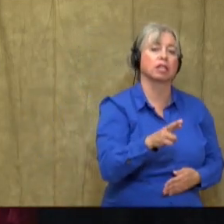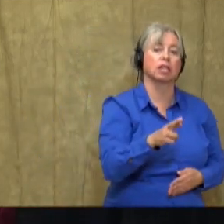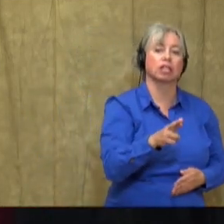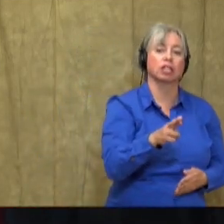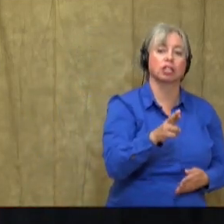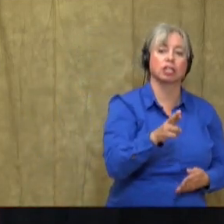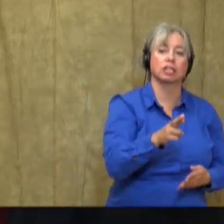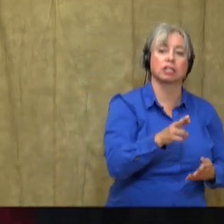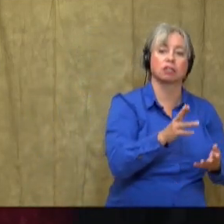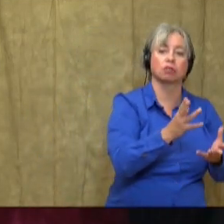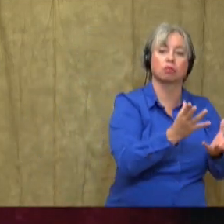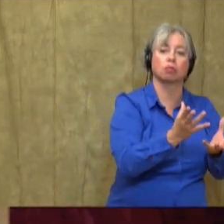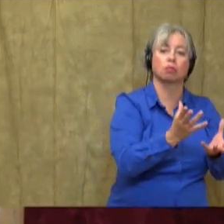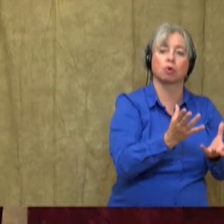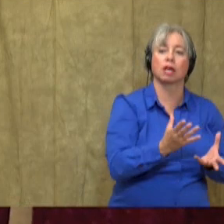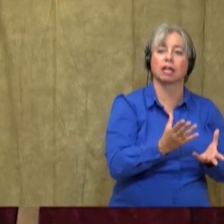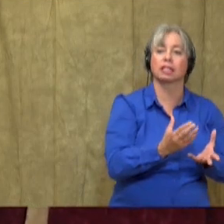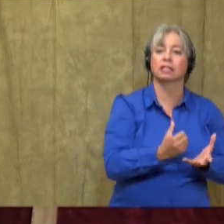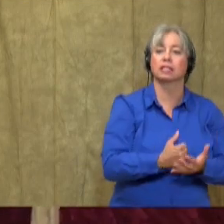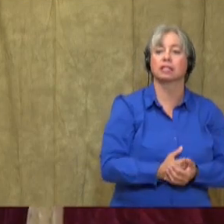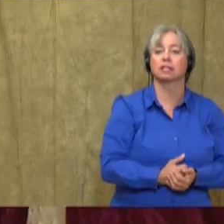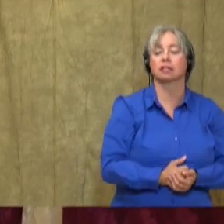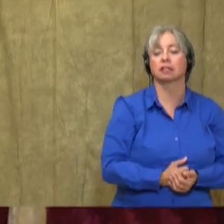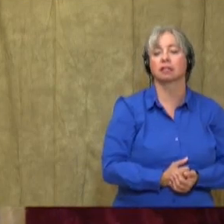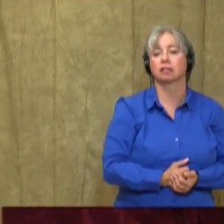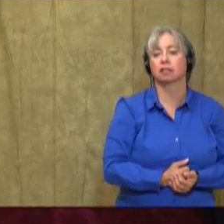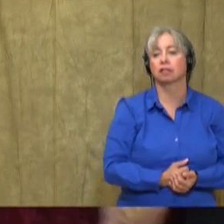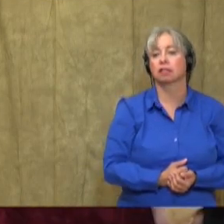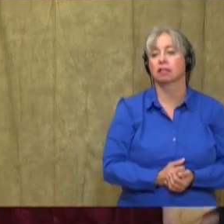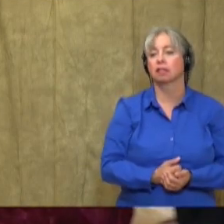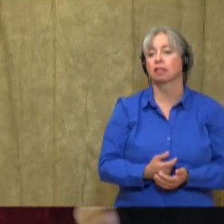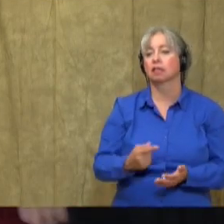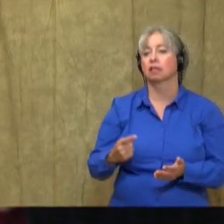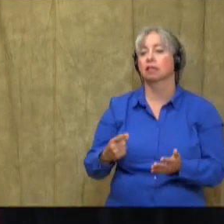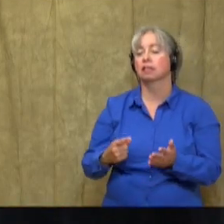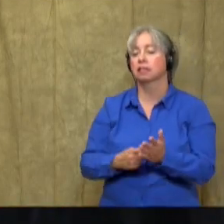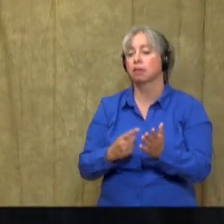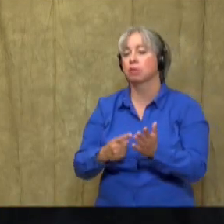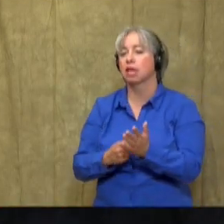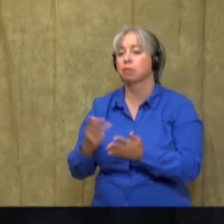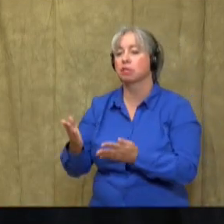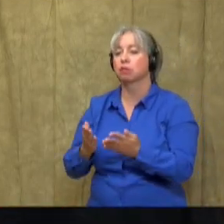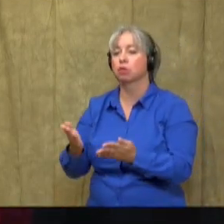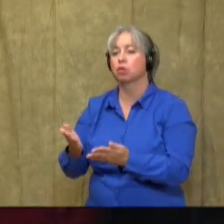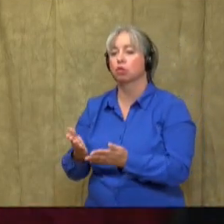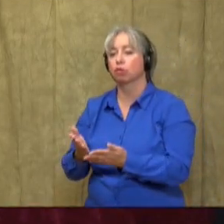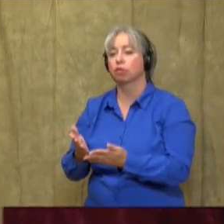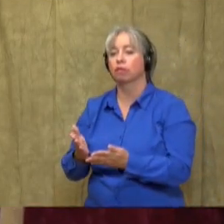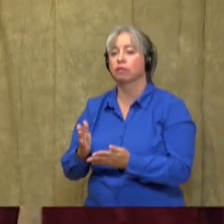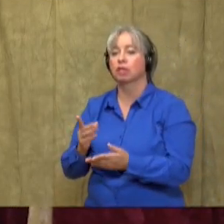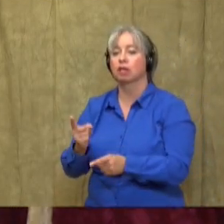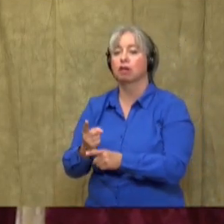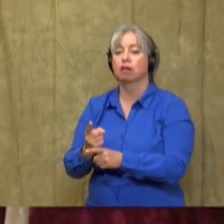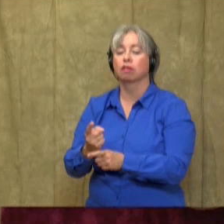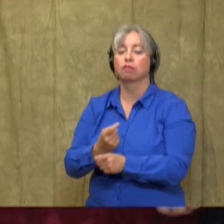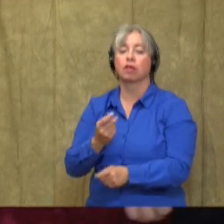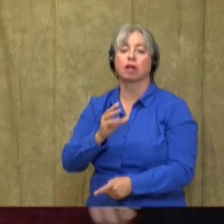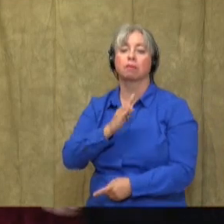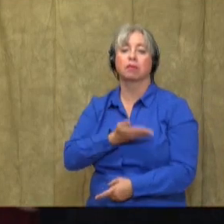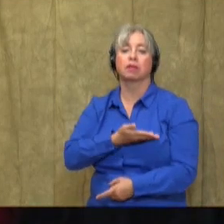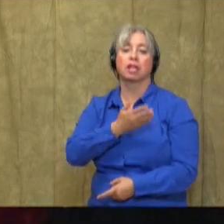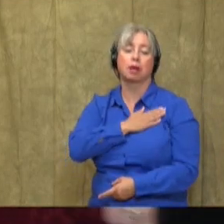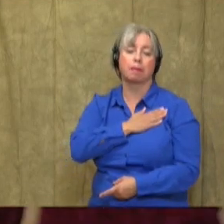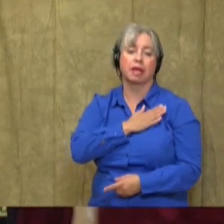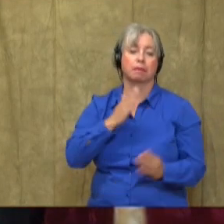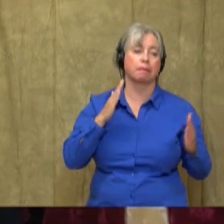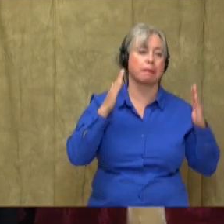time, the religious needs were served by those monks and nuns and friars at the bottom, because these people up here were too worried about power.